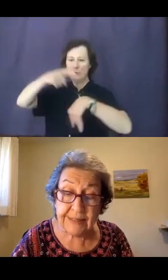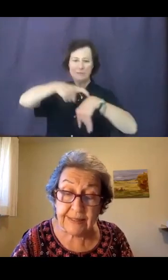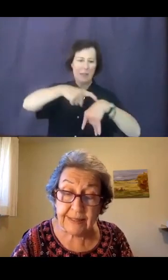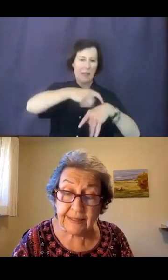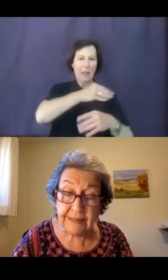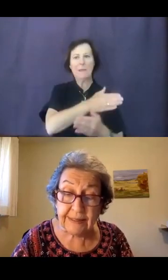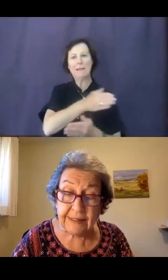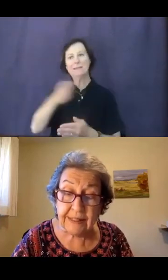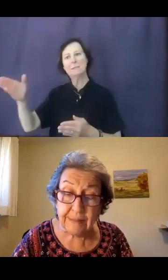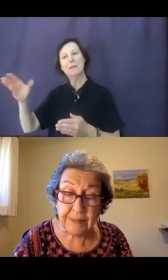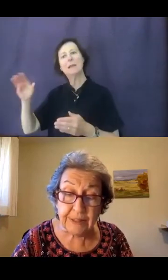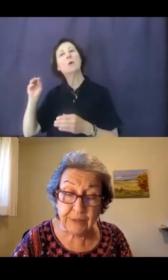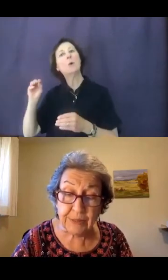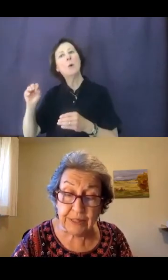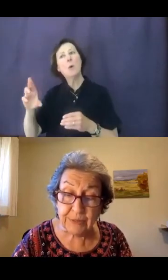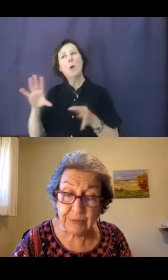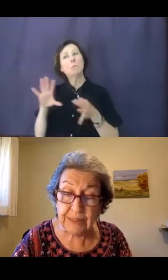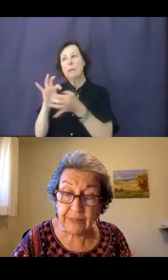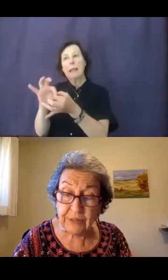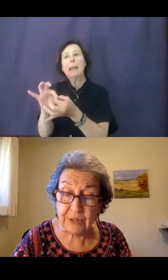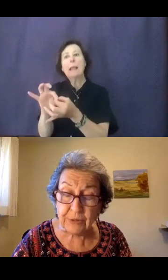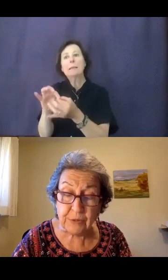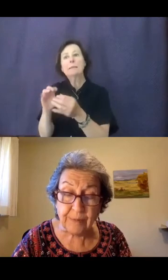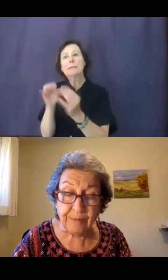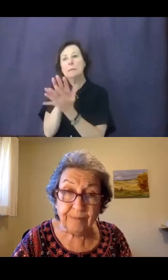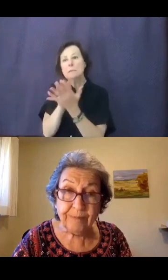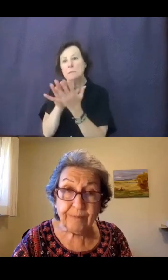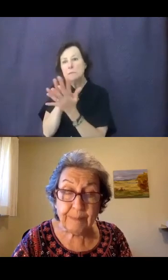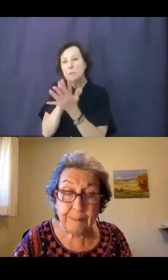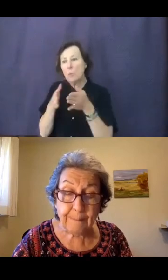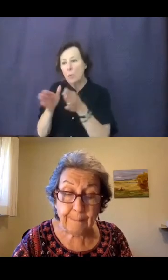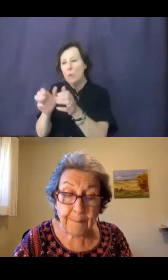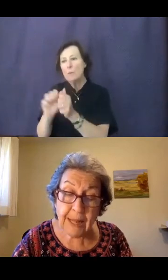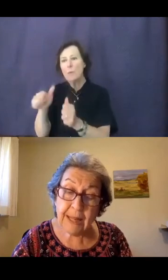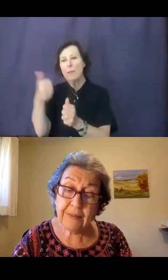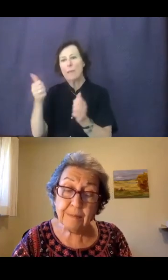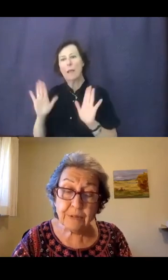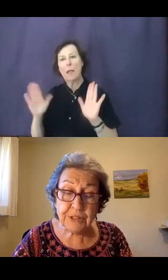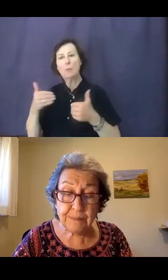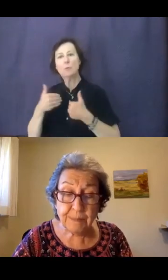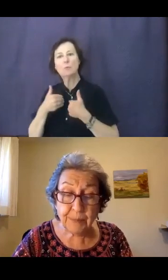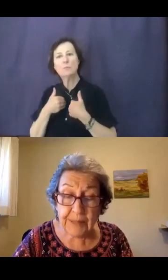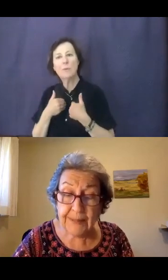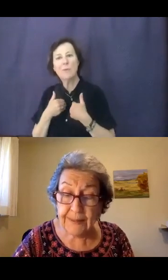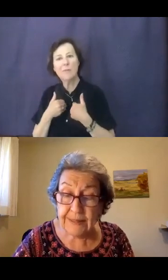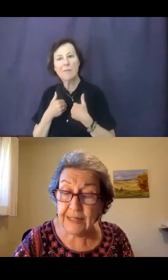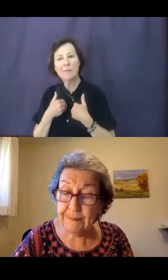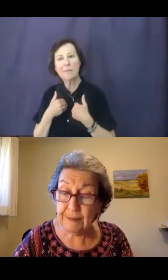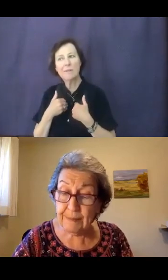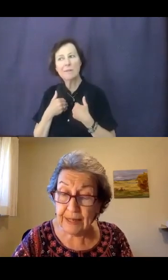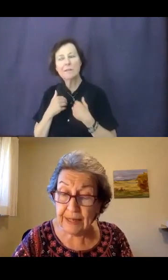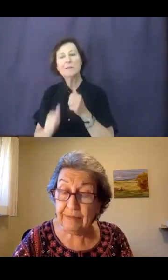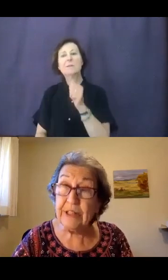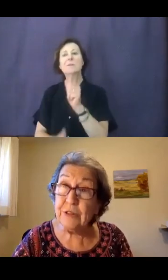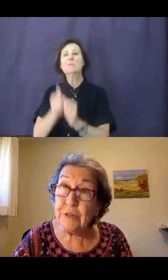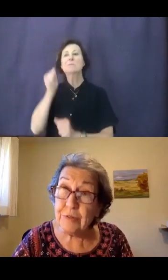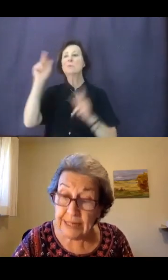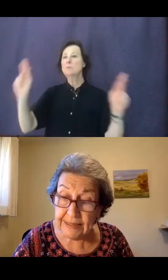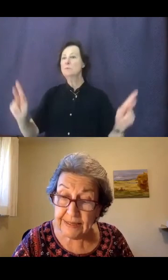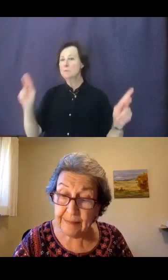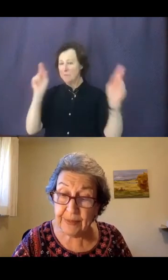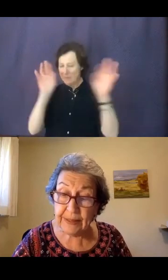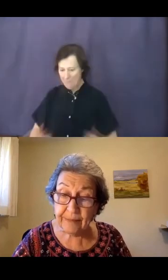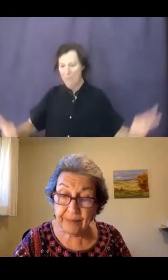in subtle and complex ways with another soul. The most important thing to keep in mind when you